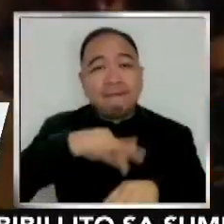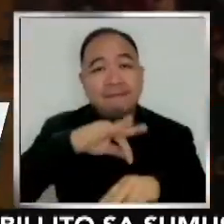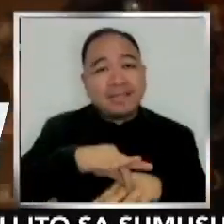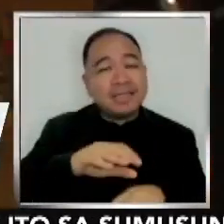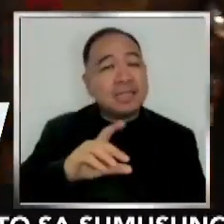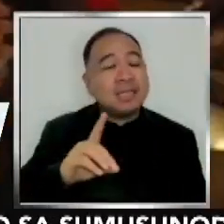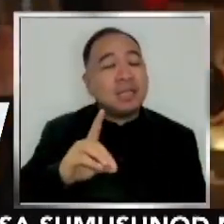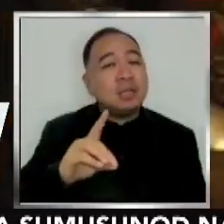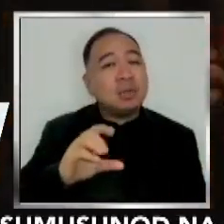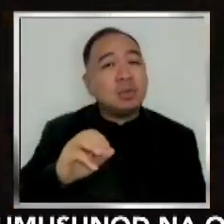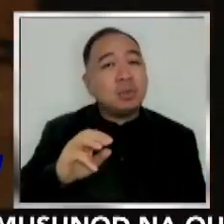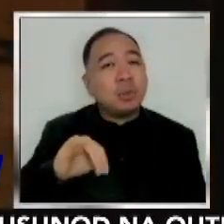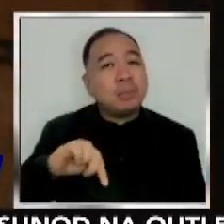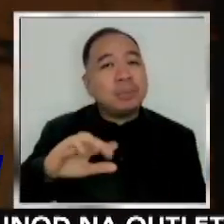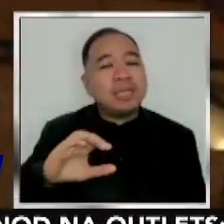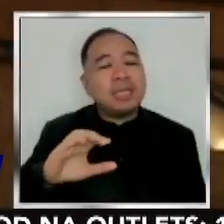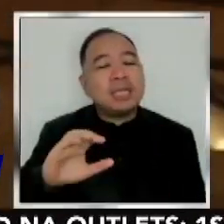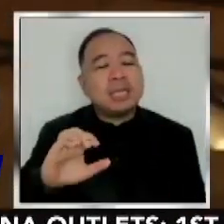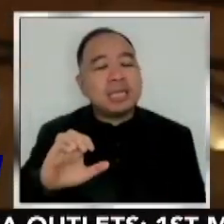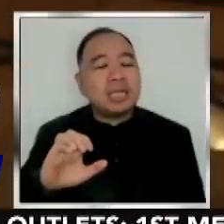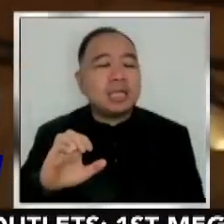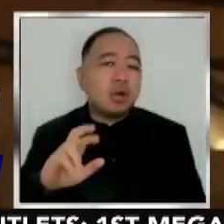But